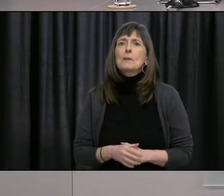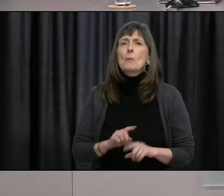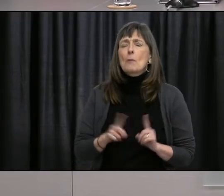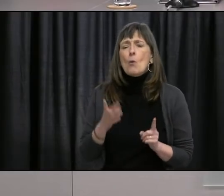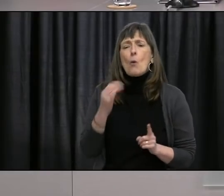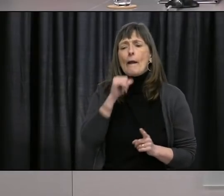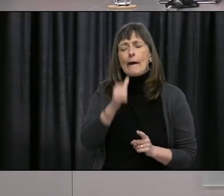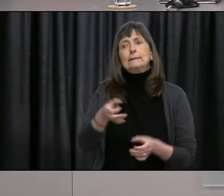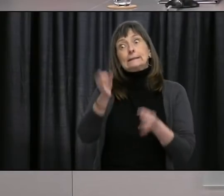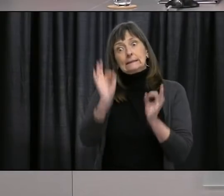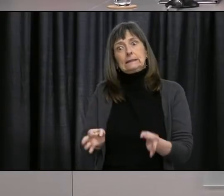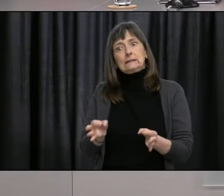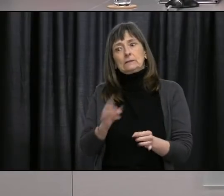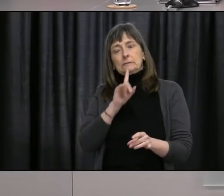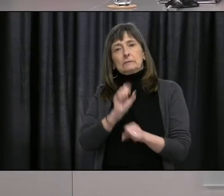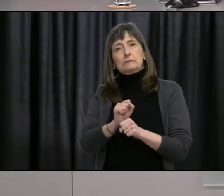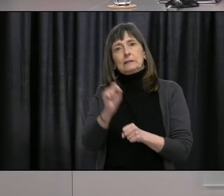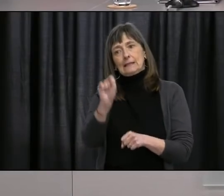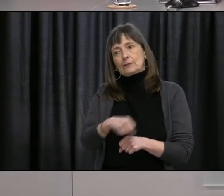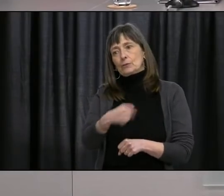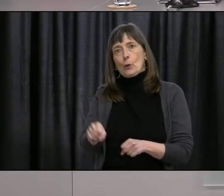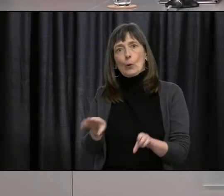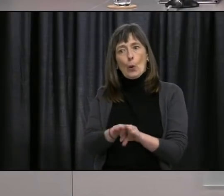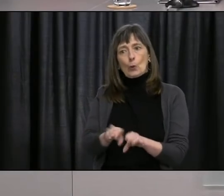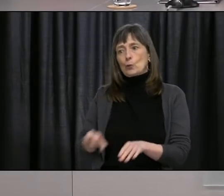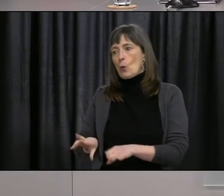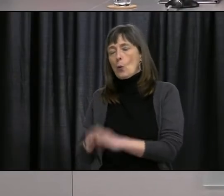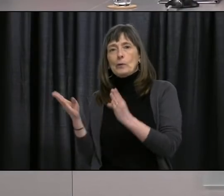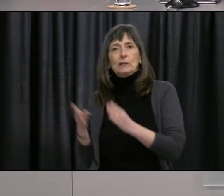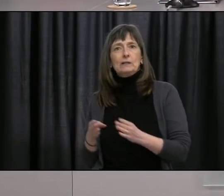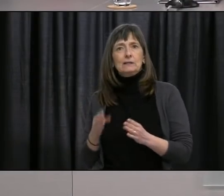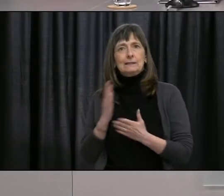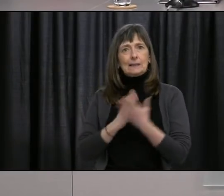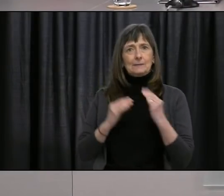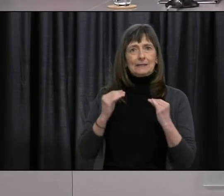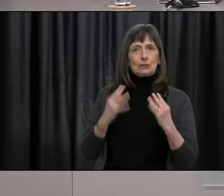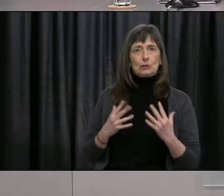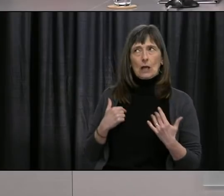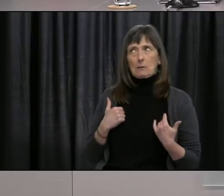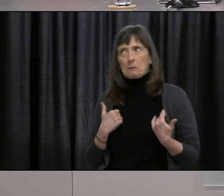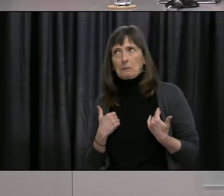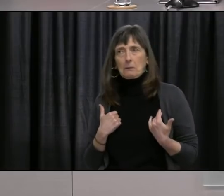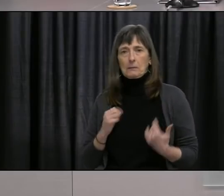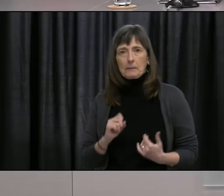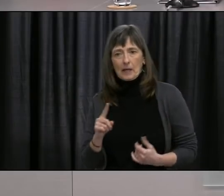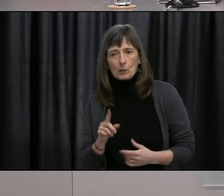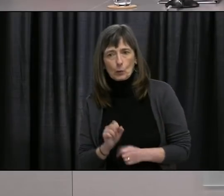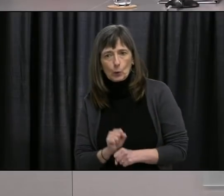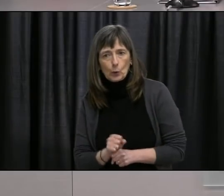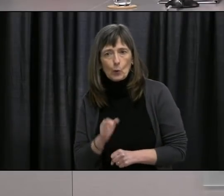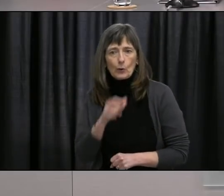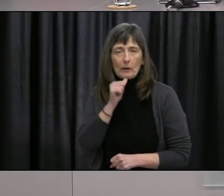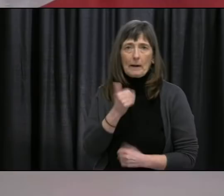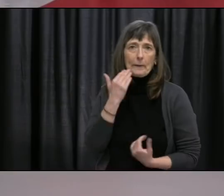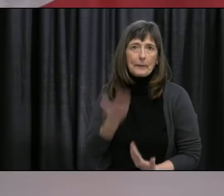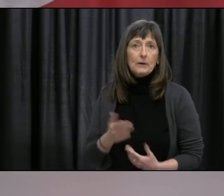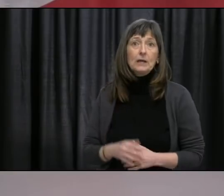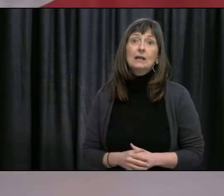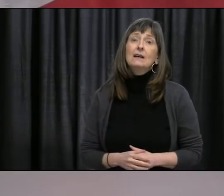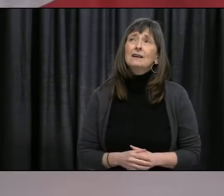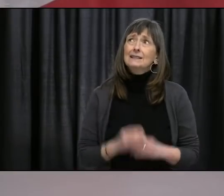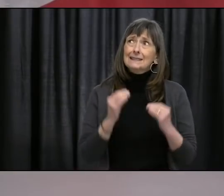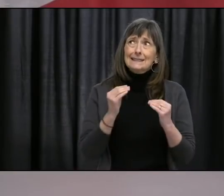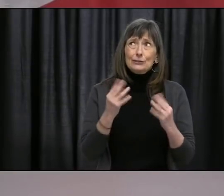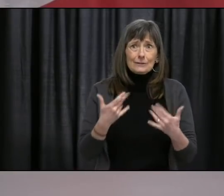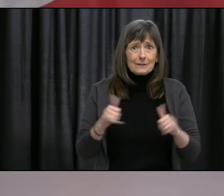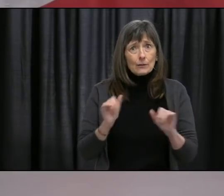on why we're not making a firm decision on the closure of schools when there are some teachers who are kind of wondering, I don't know if I might have to go back in 2 or 3 Mondays' time. Well, the teachers